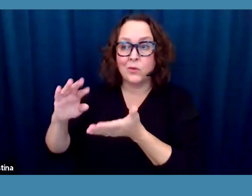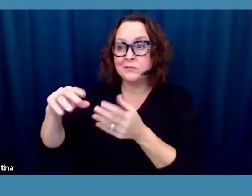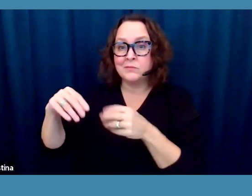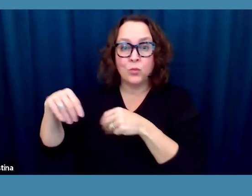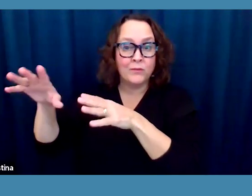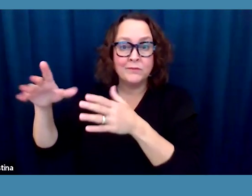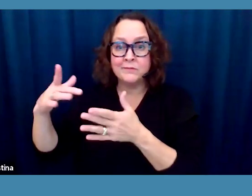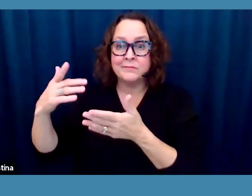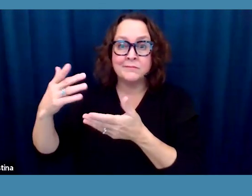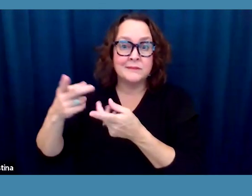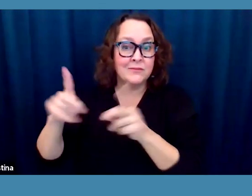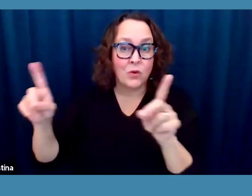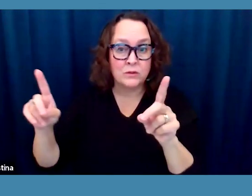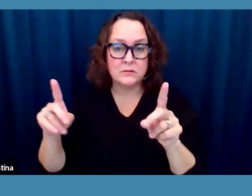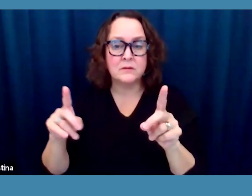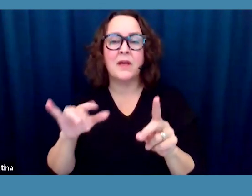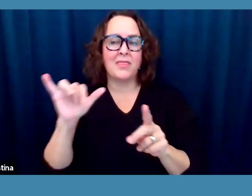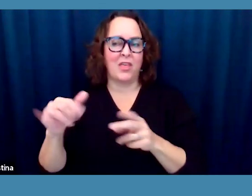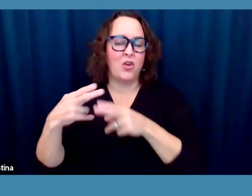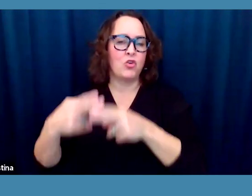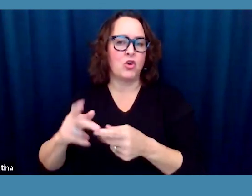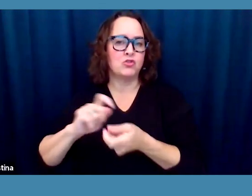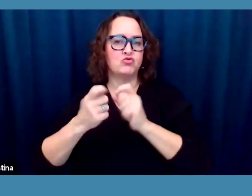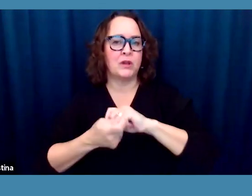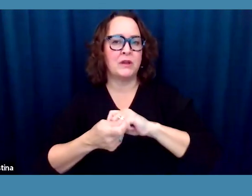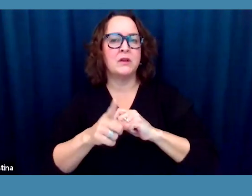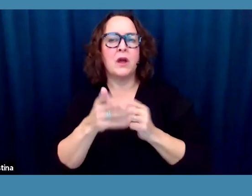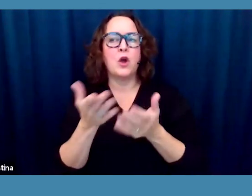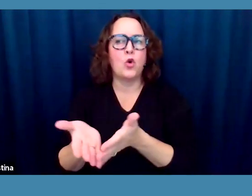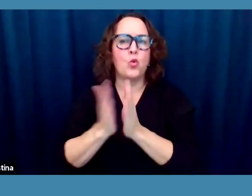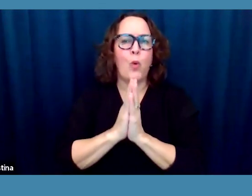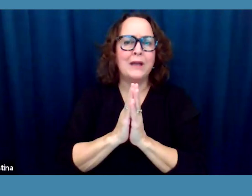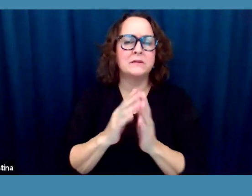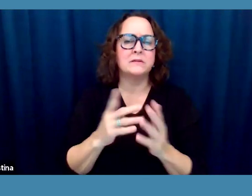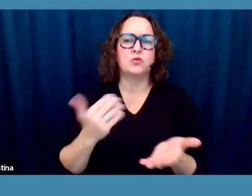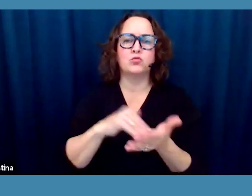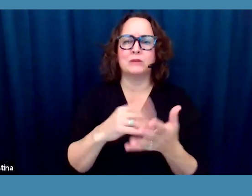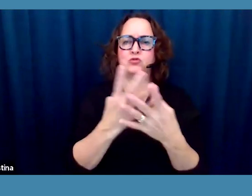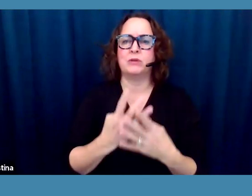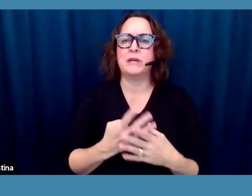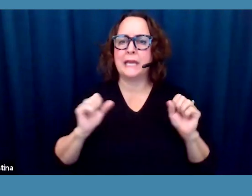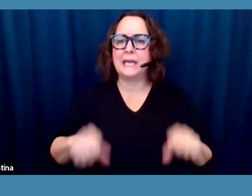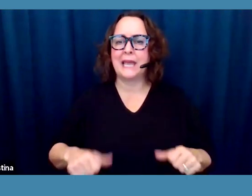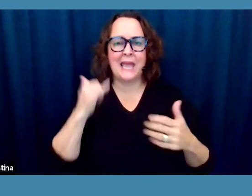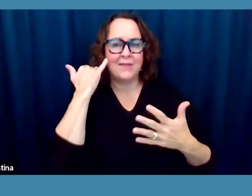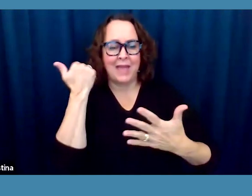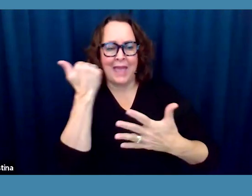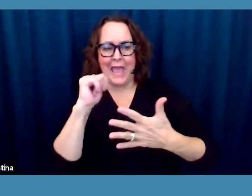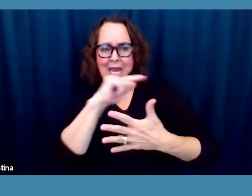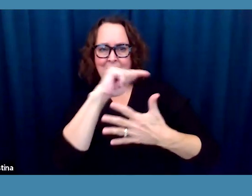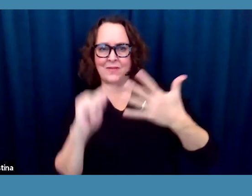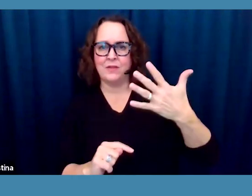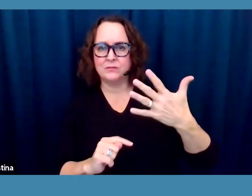a significant change, and you should be requesting rescreening if any of these things are true.